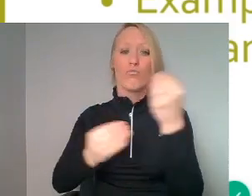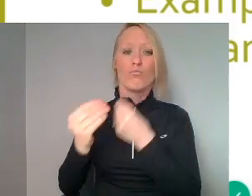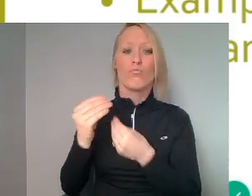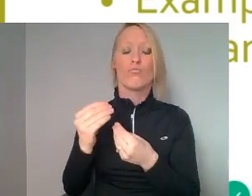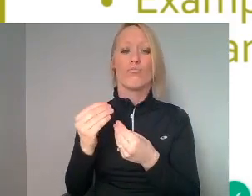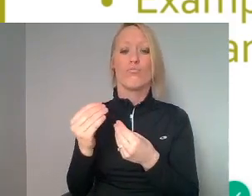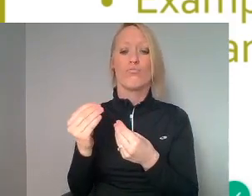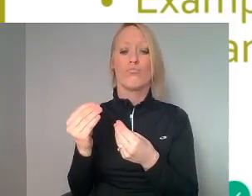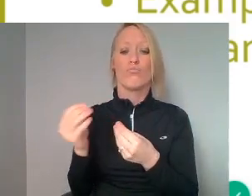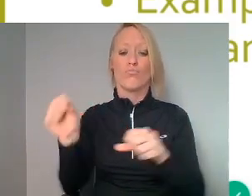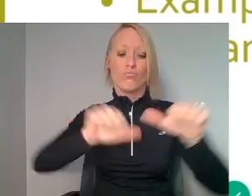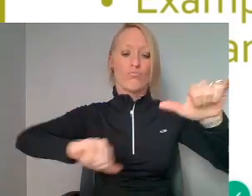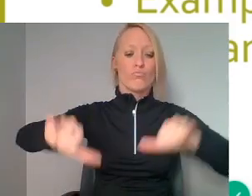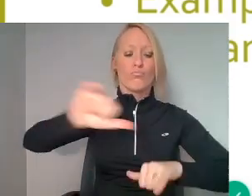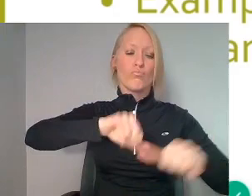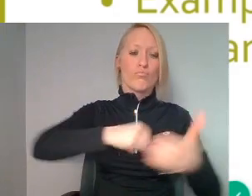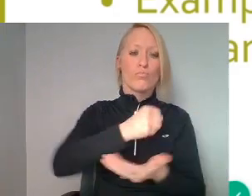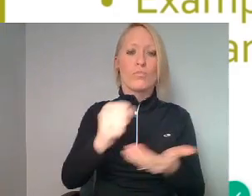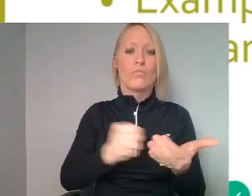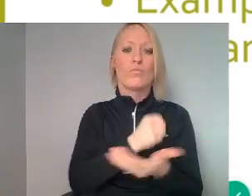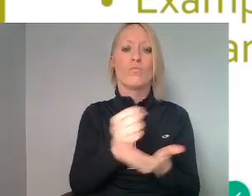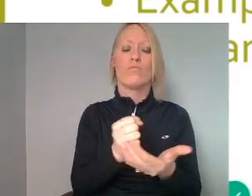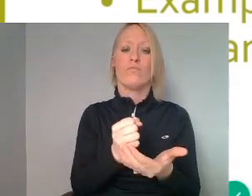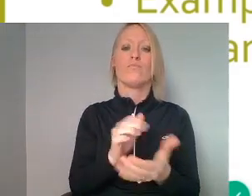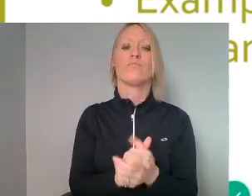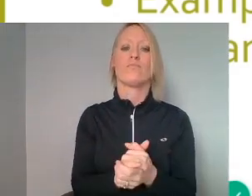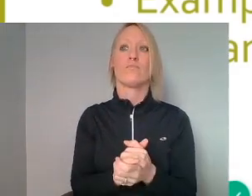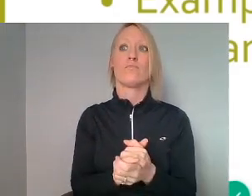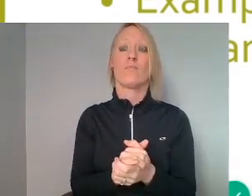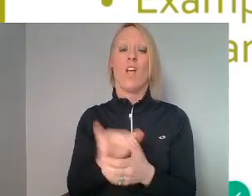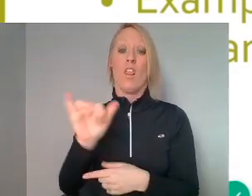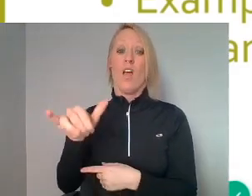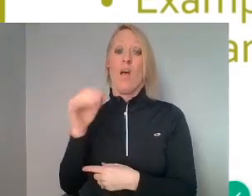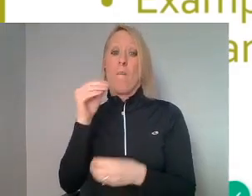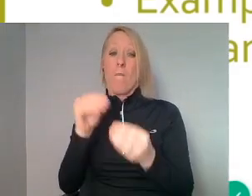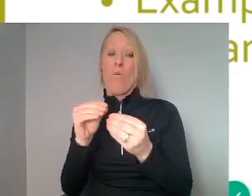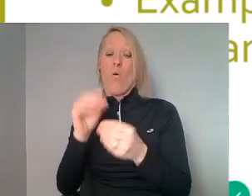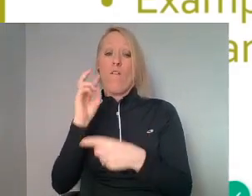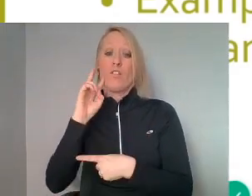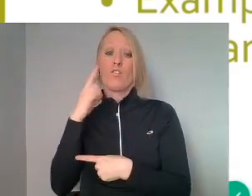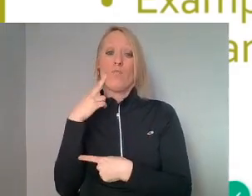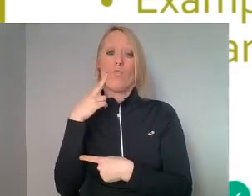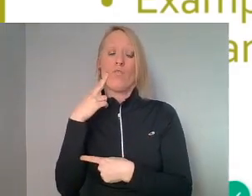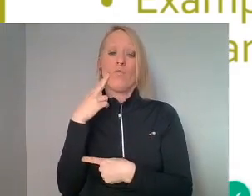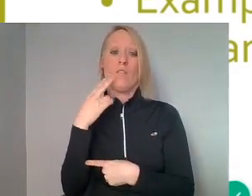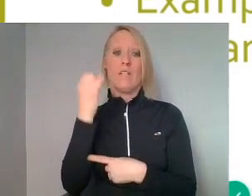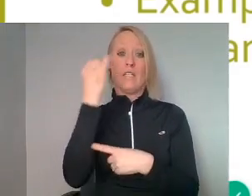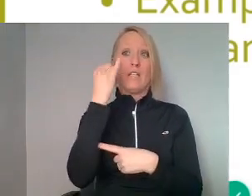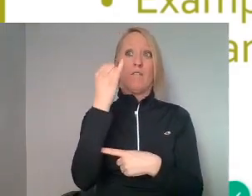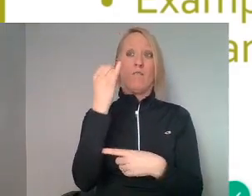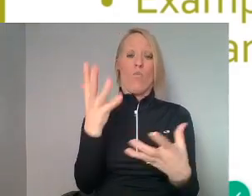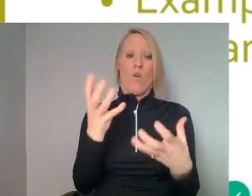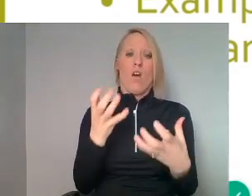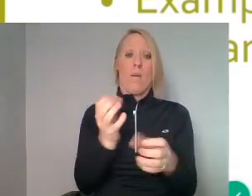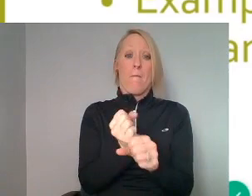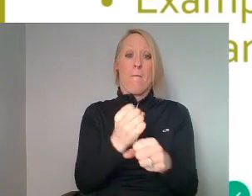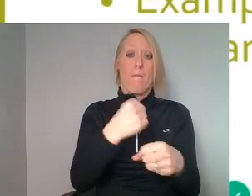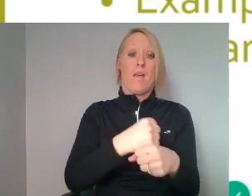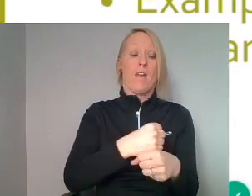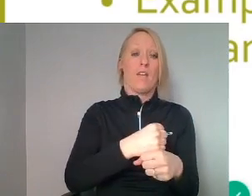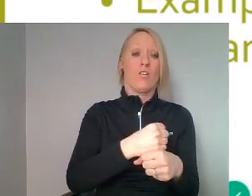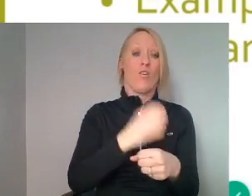vegetable. So continue with my thought process here. If I was going to make a fruit salad, pineapples and apples